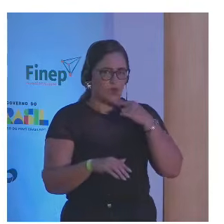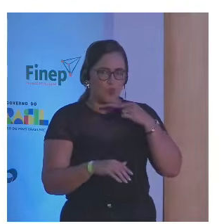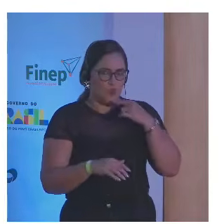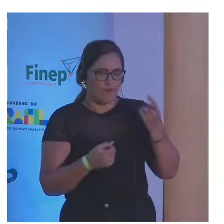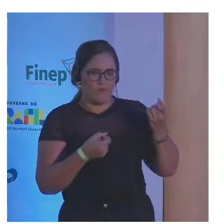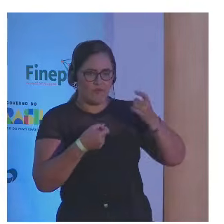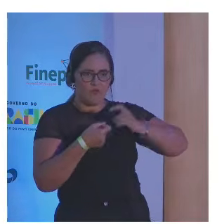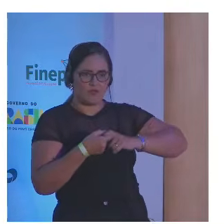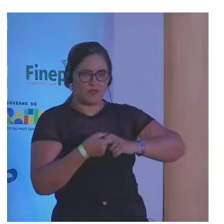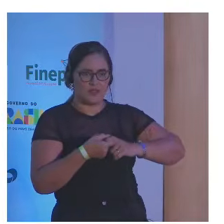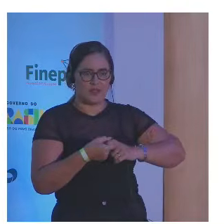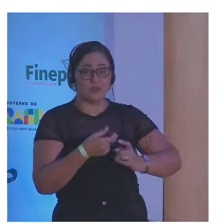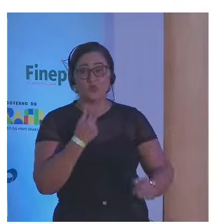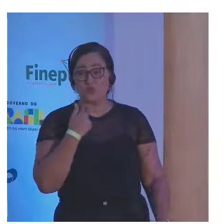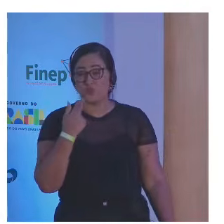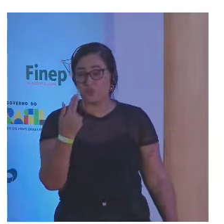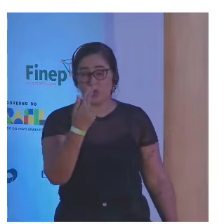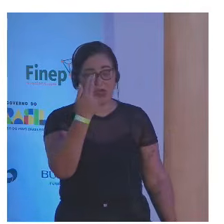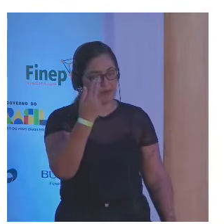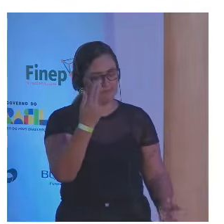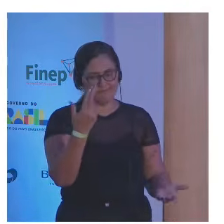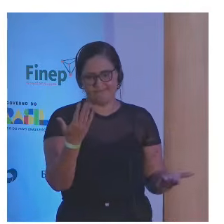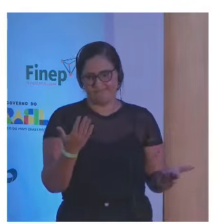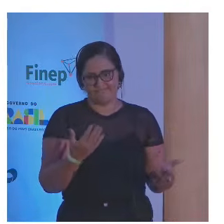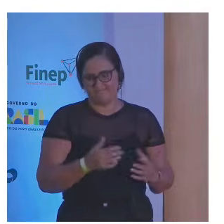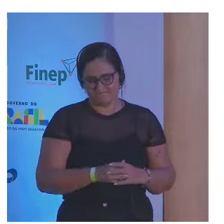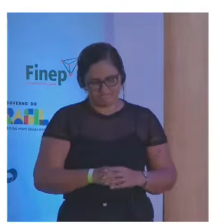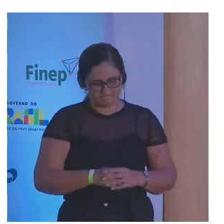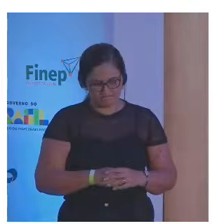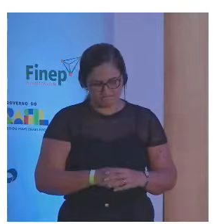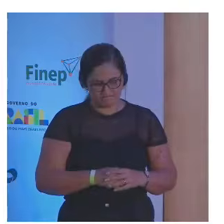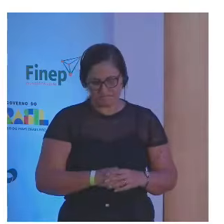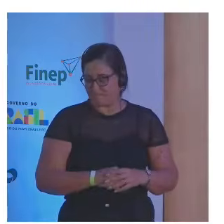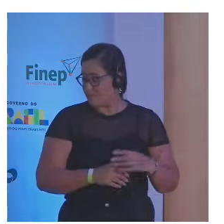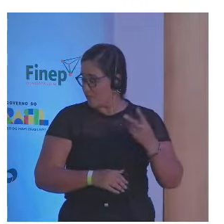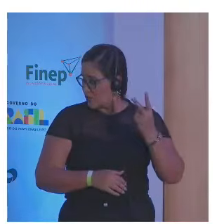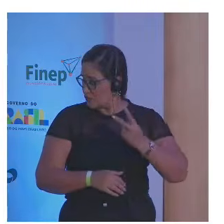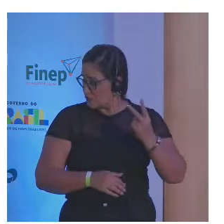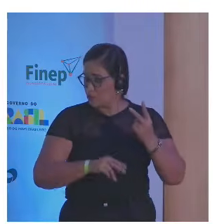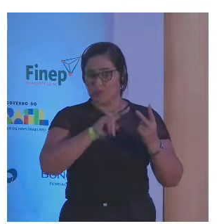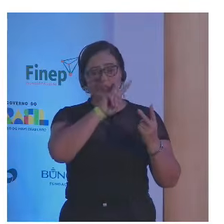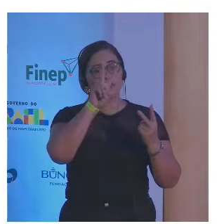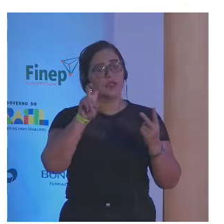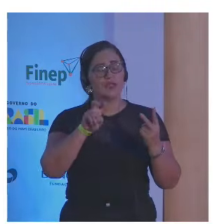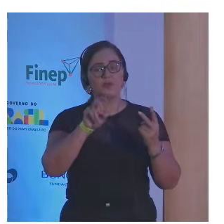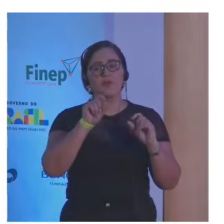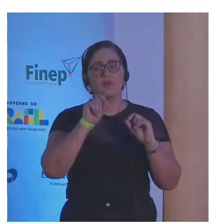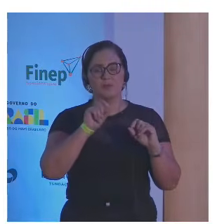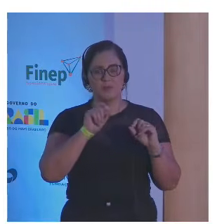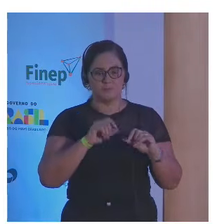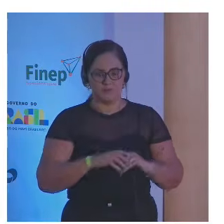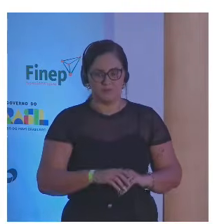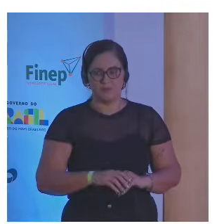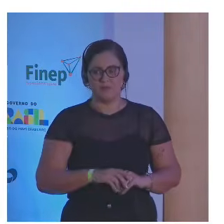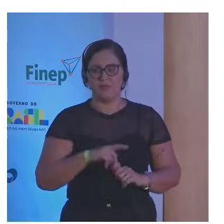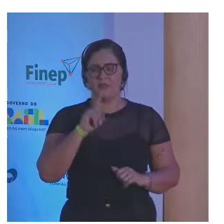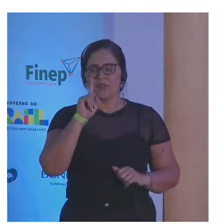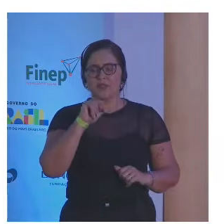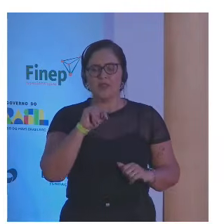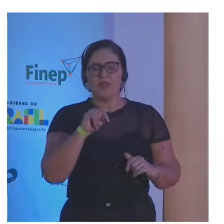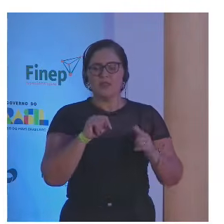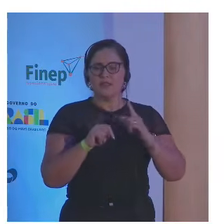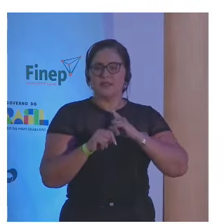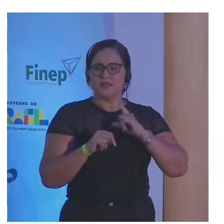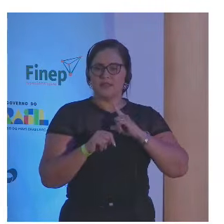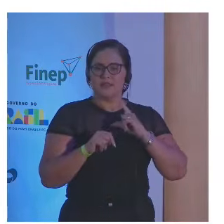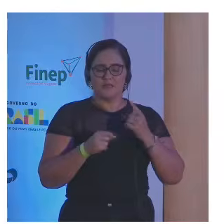irreversible thing. And the second aspect is it is on human time scale. It's not on millions of